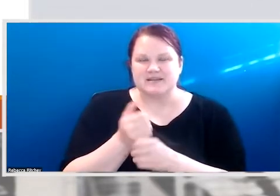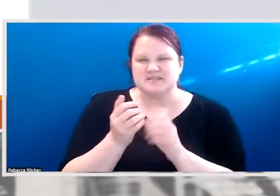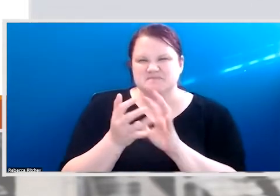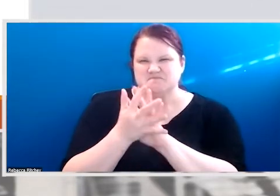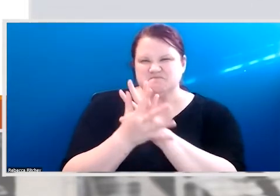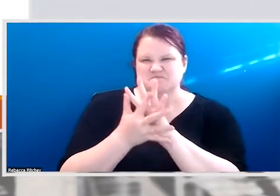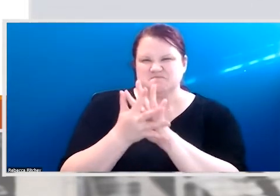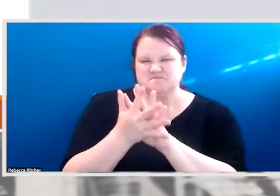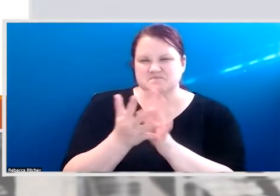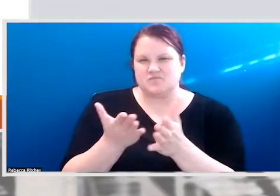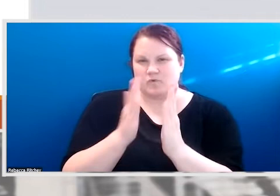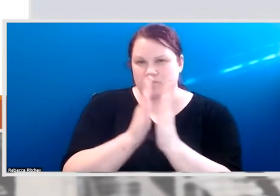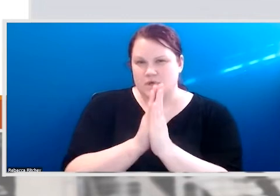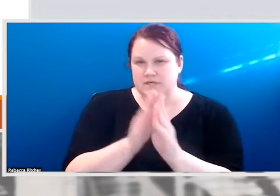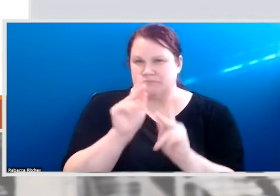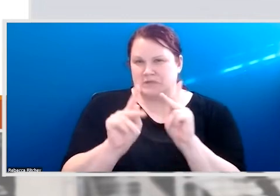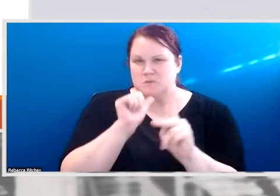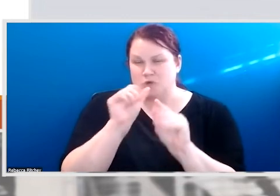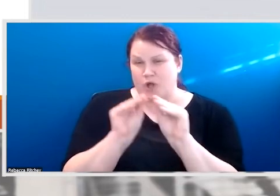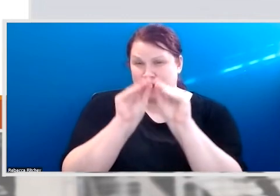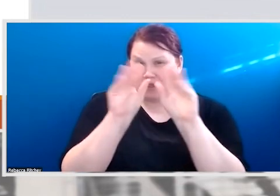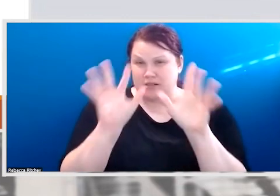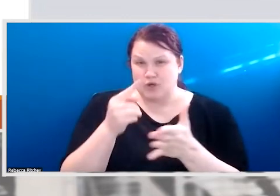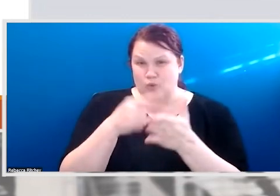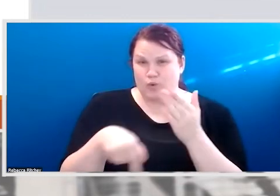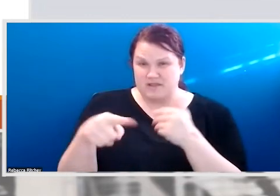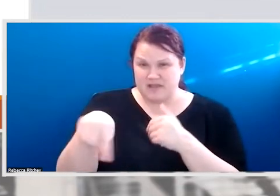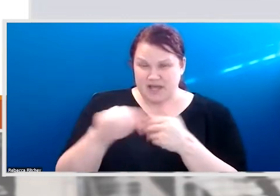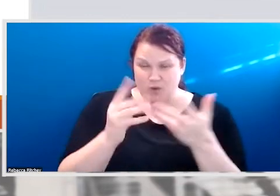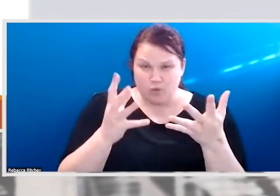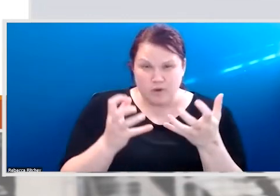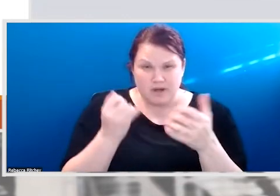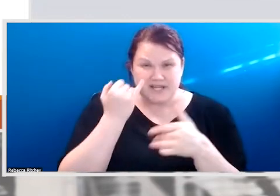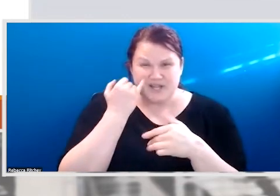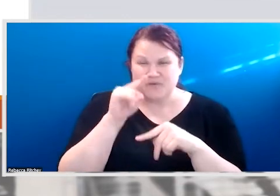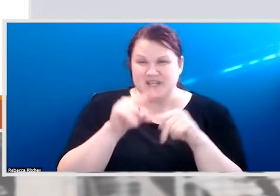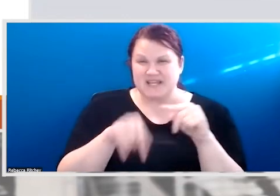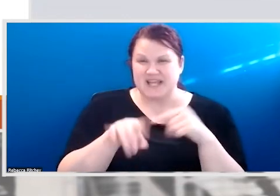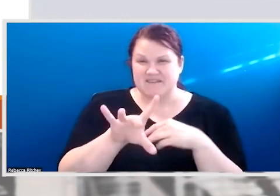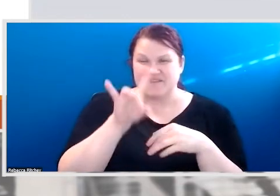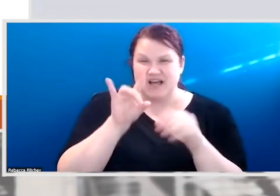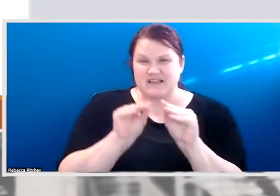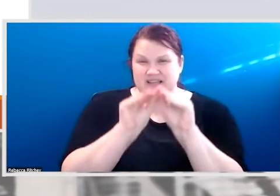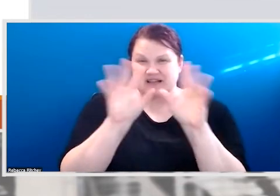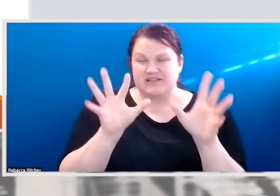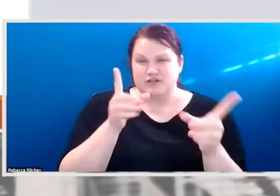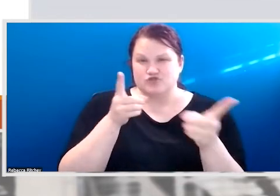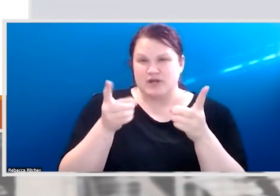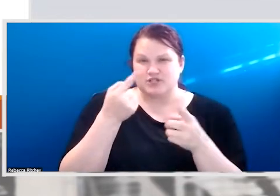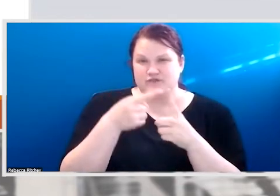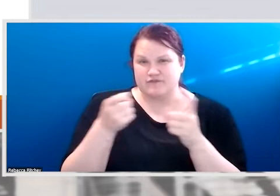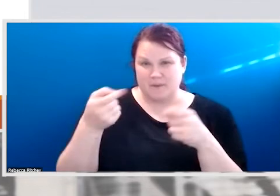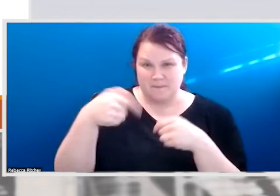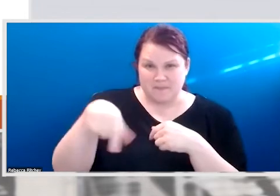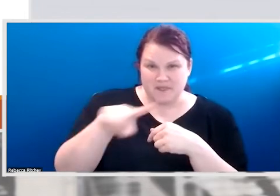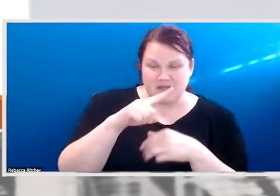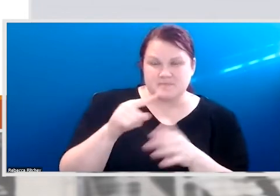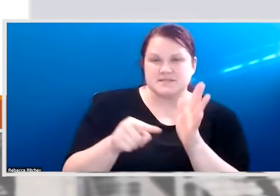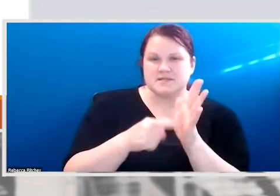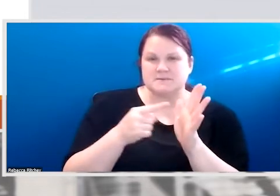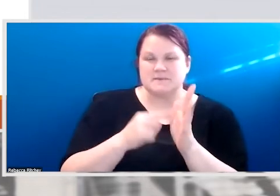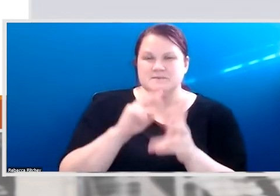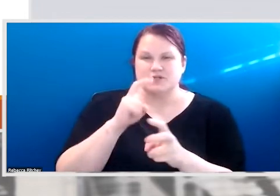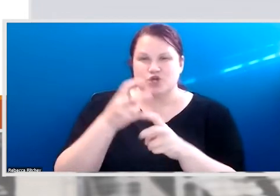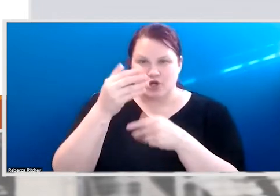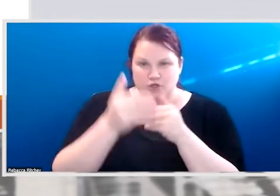When people aren't clear about what they want, if we can't get that clear direction from them, it makes us hard to sometimes take steps forward, and we